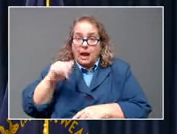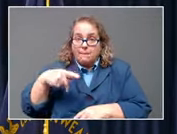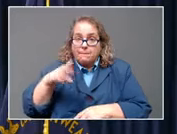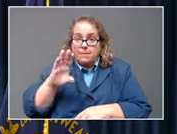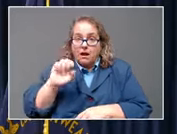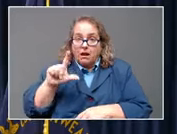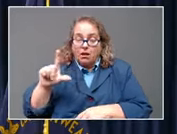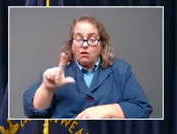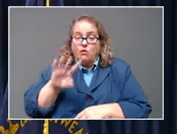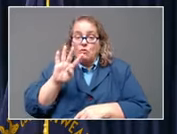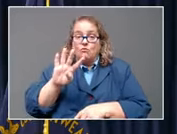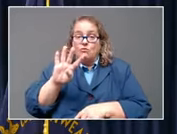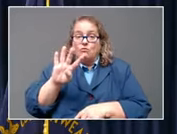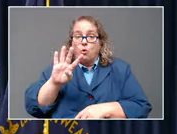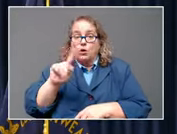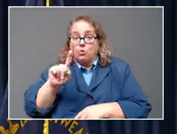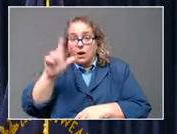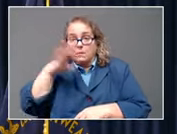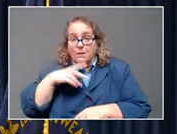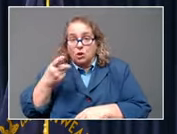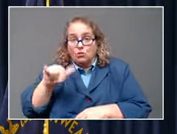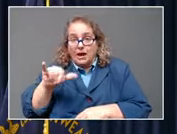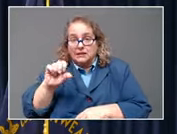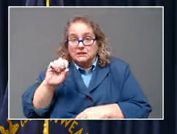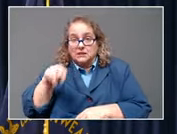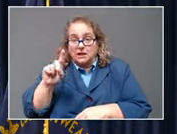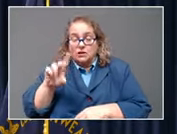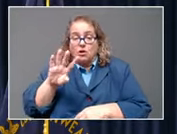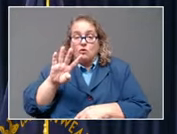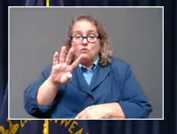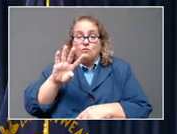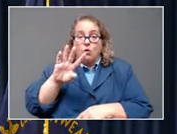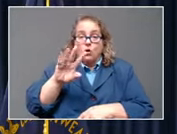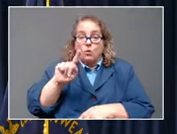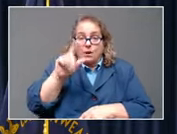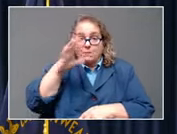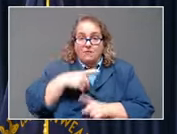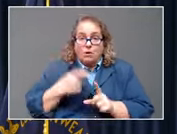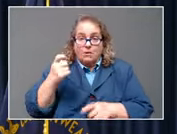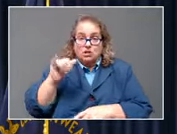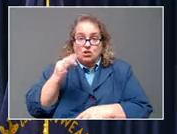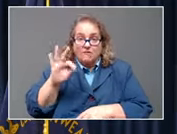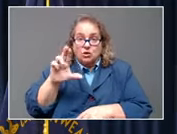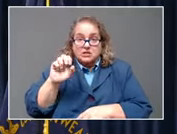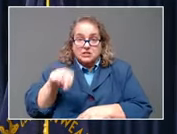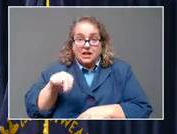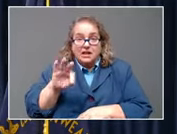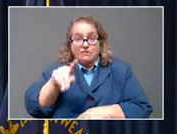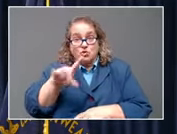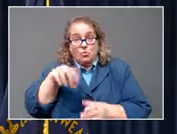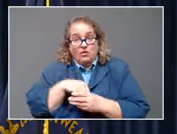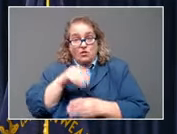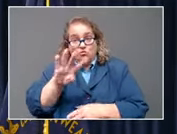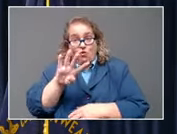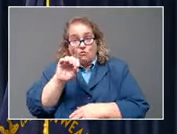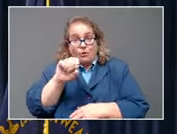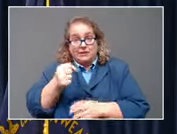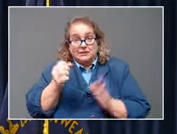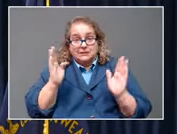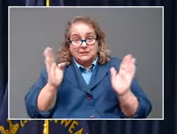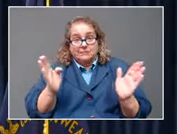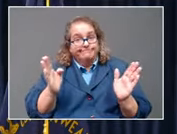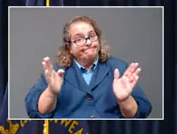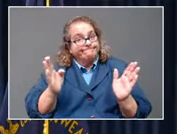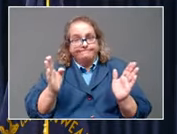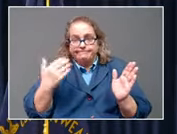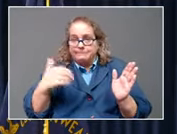Grayson, 41-year-old man from Jefferson. So if you are in your 40s, this thing is killing you right